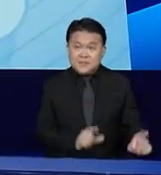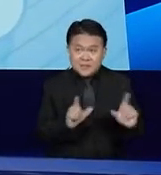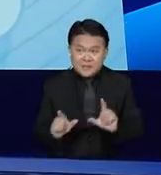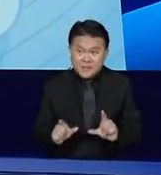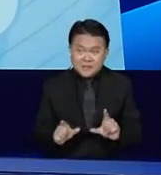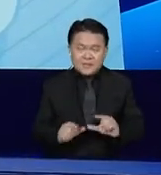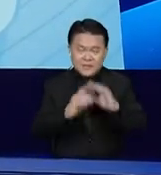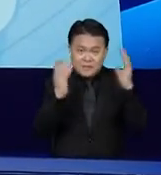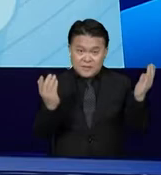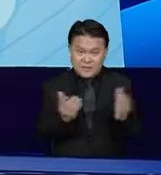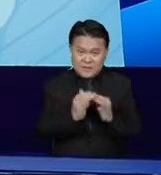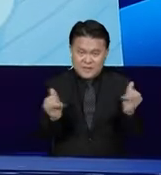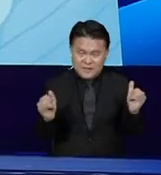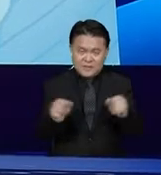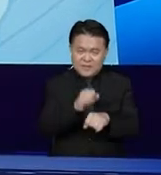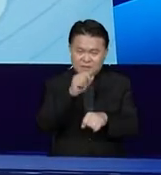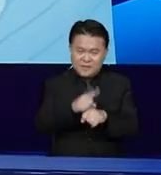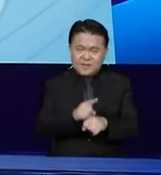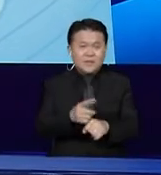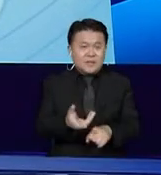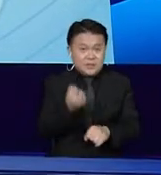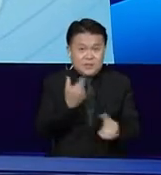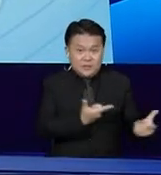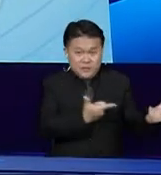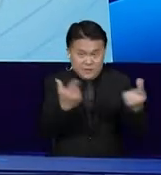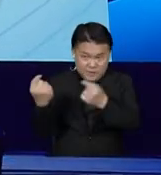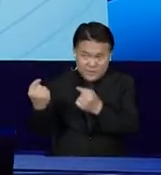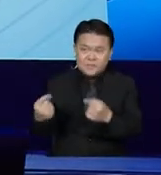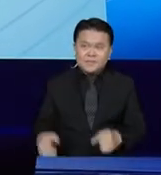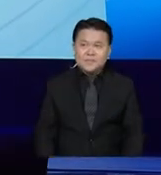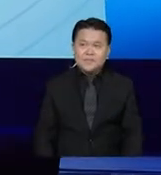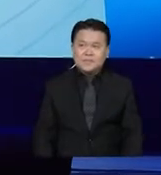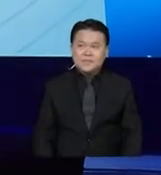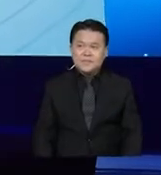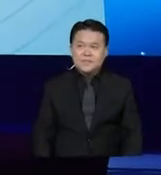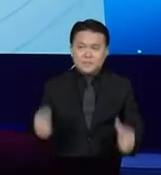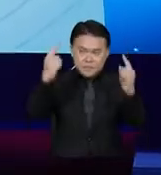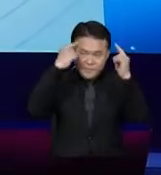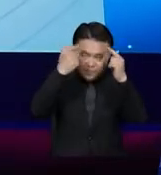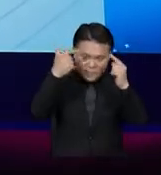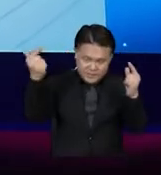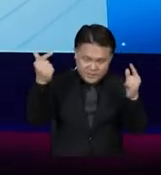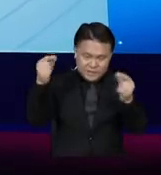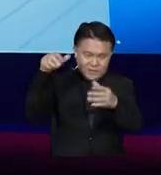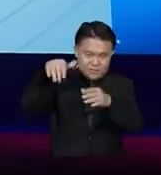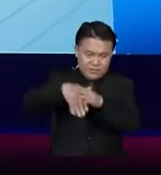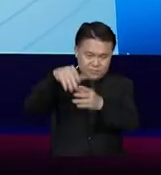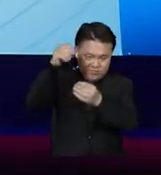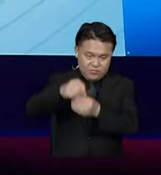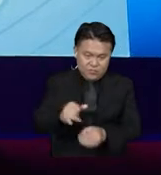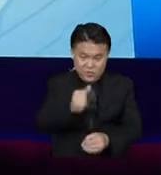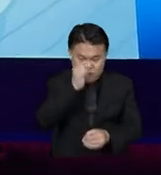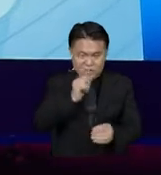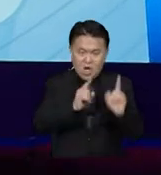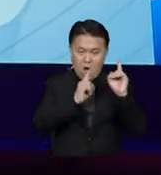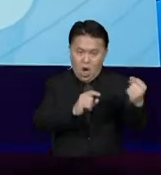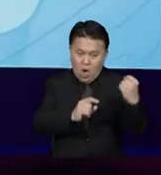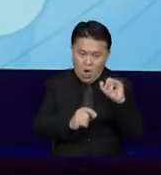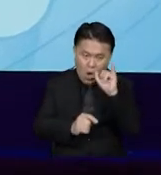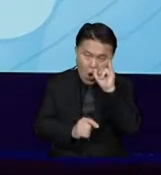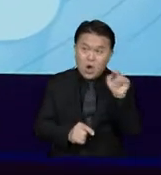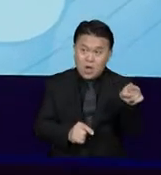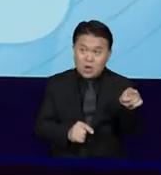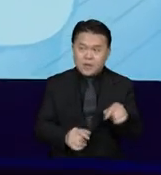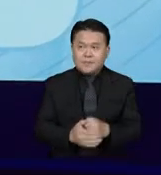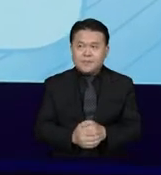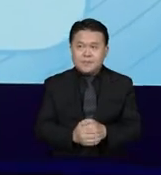traits of our species. All the other humans had large brains, they had cultural traditions, and likely had